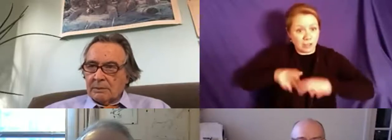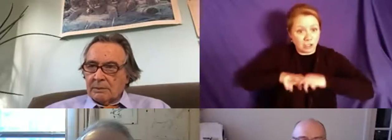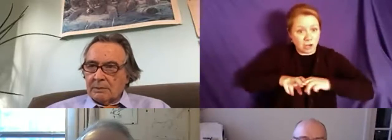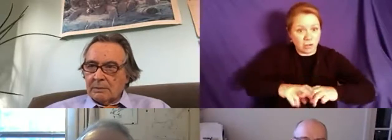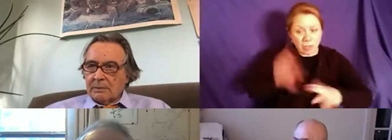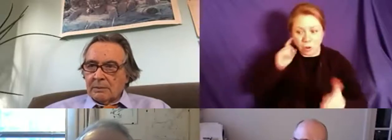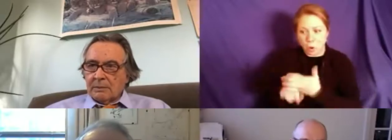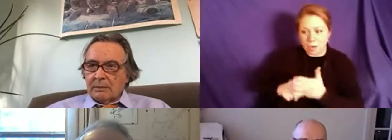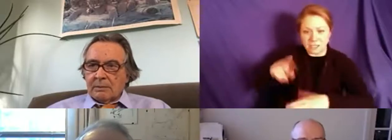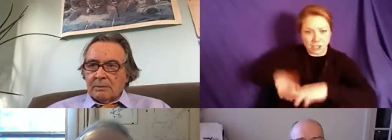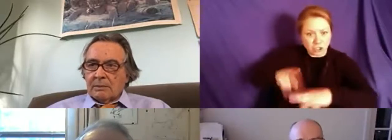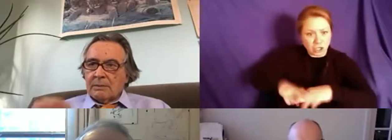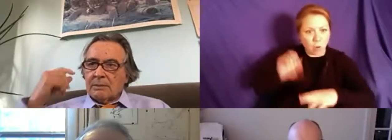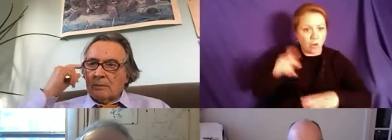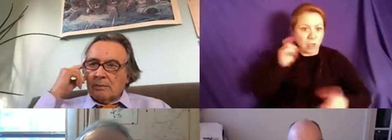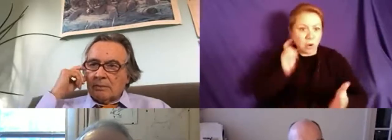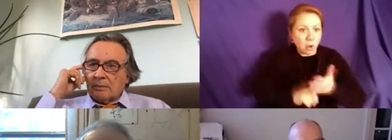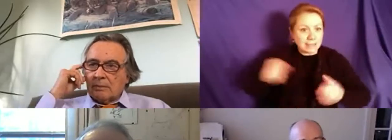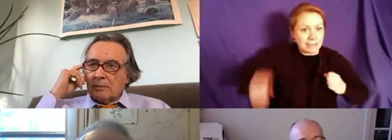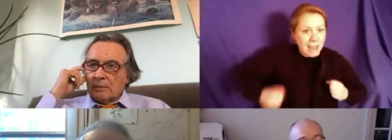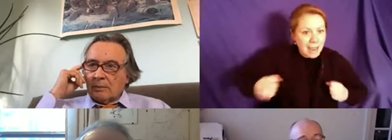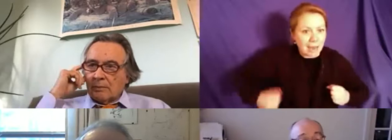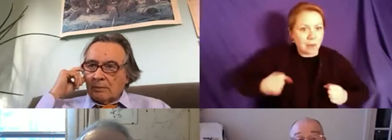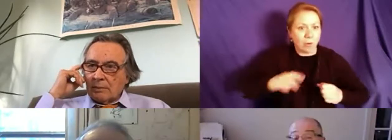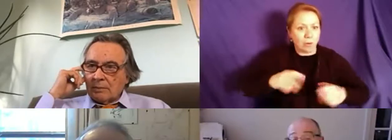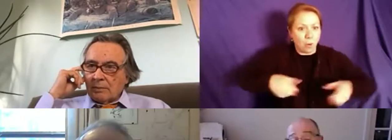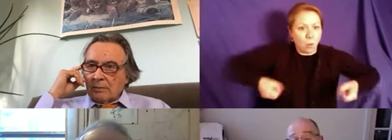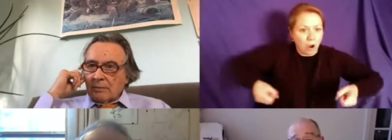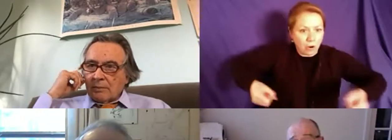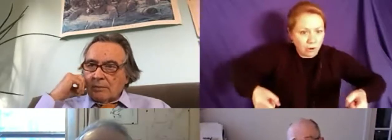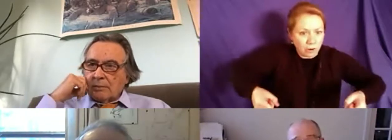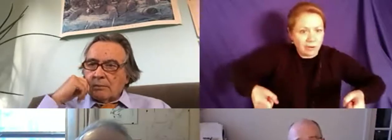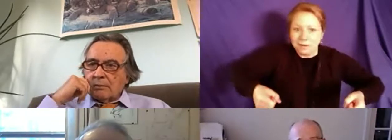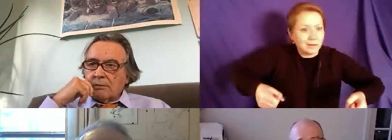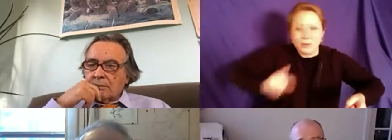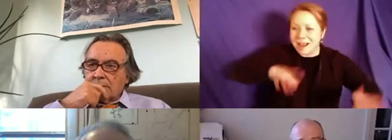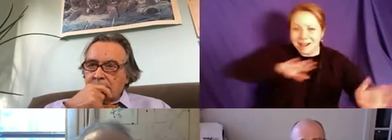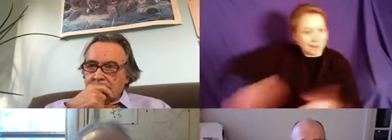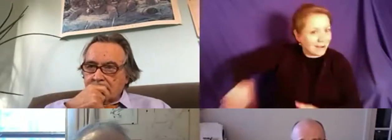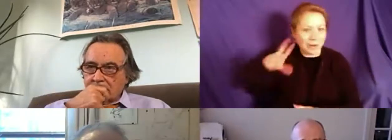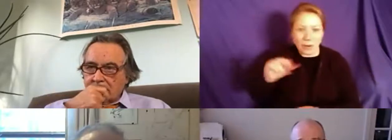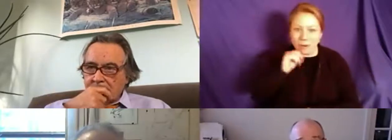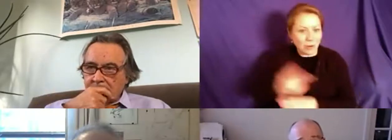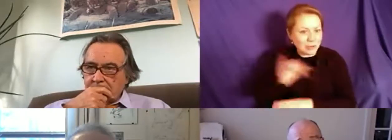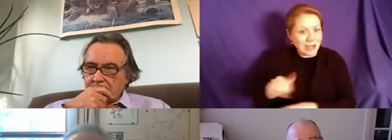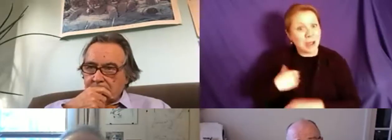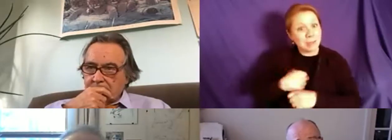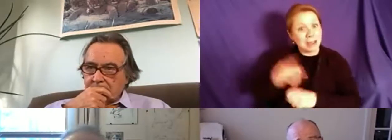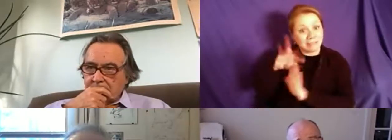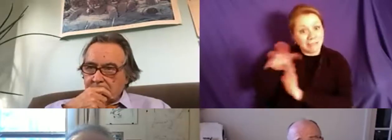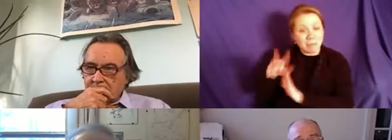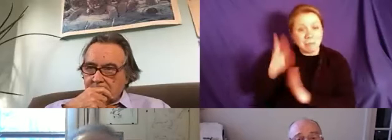or they see our walker, or they see our cane or something. So I actually made a film that has people are beautifully